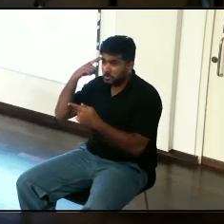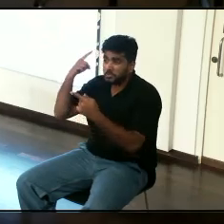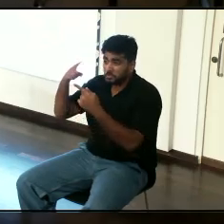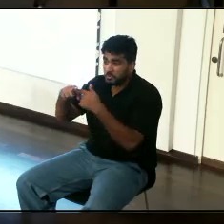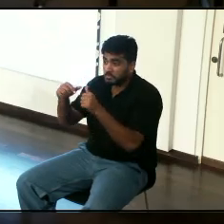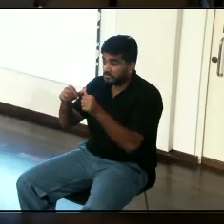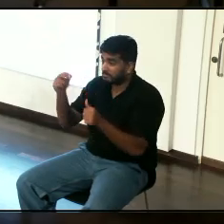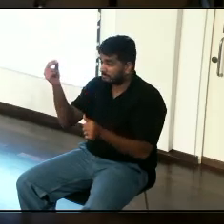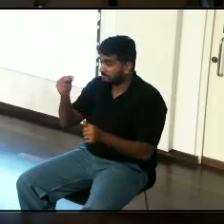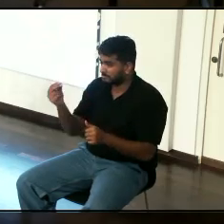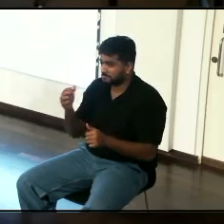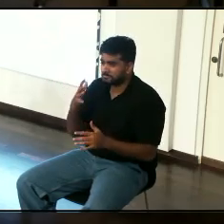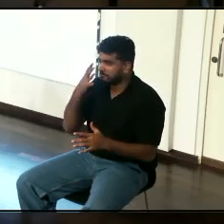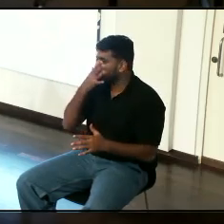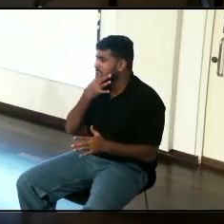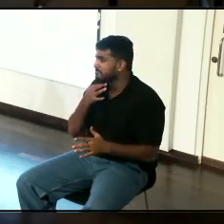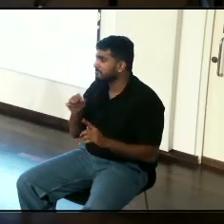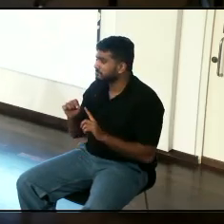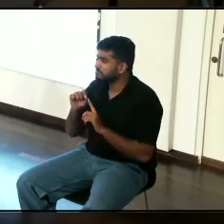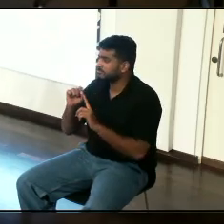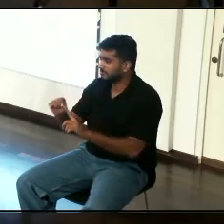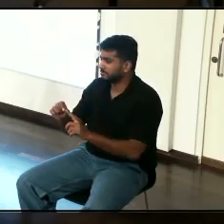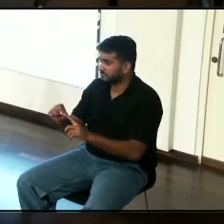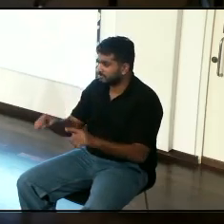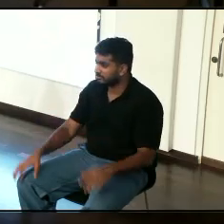architecture. Lovely question. I like that.